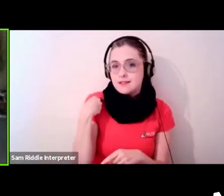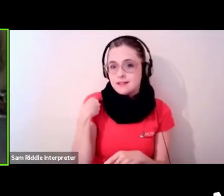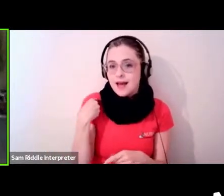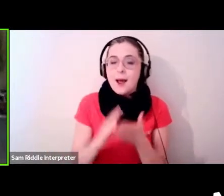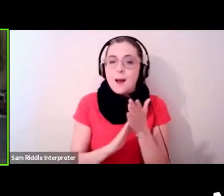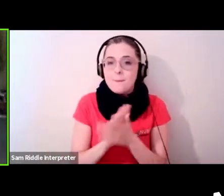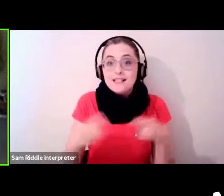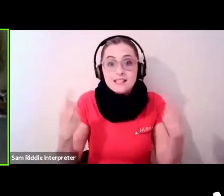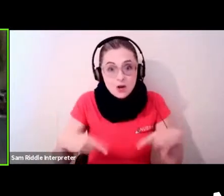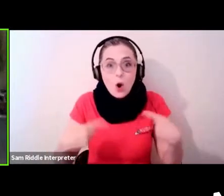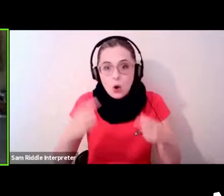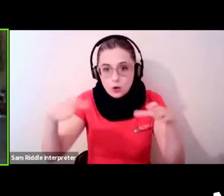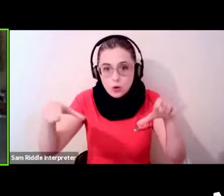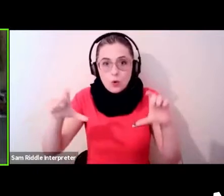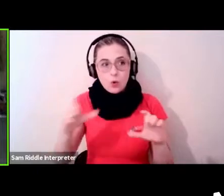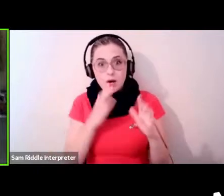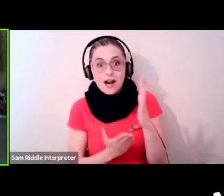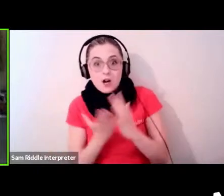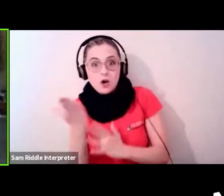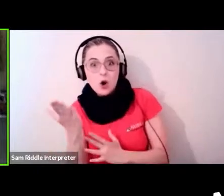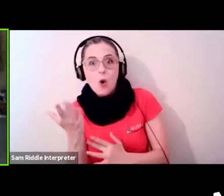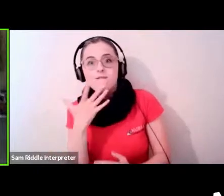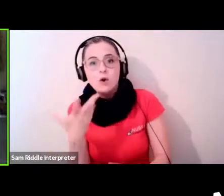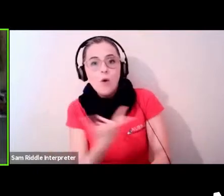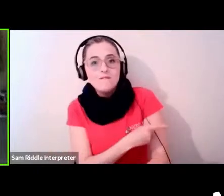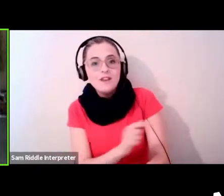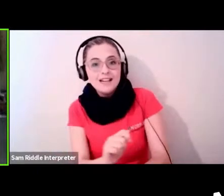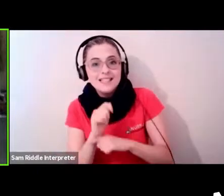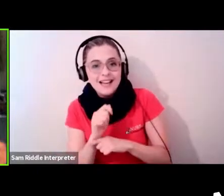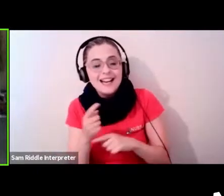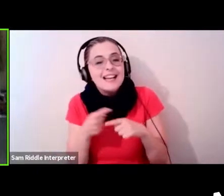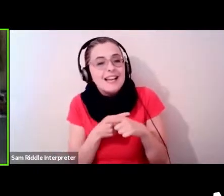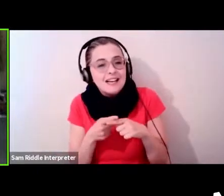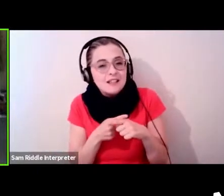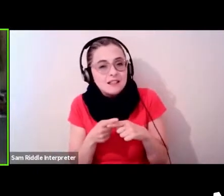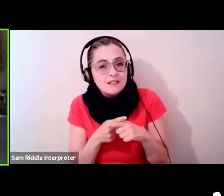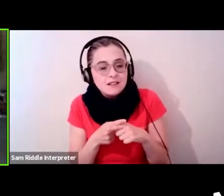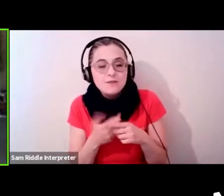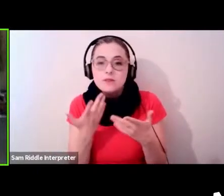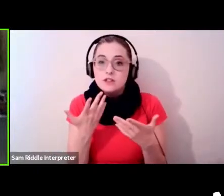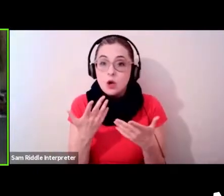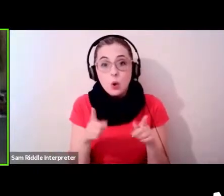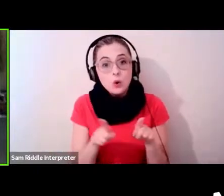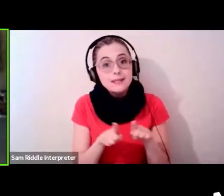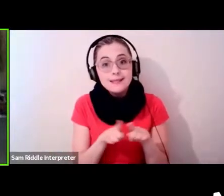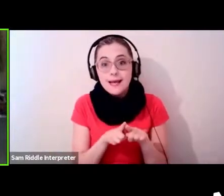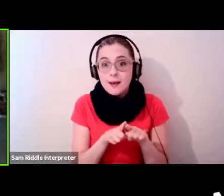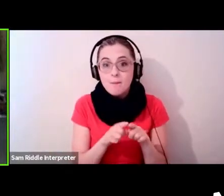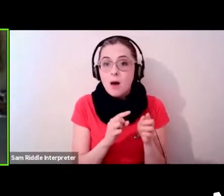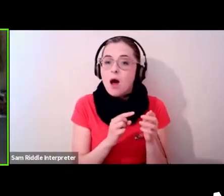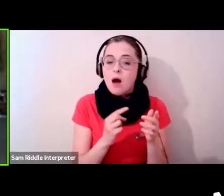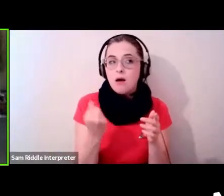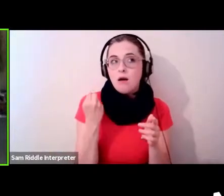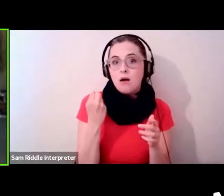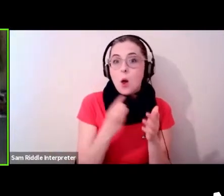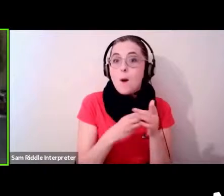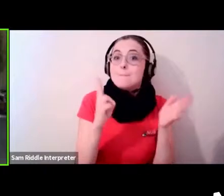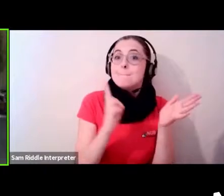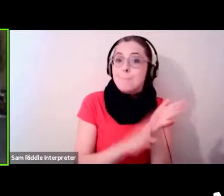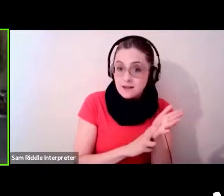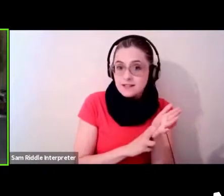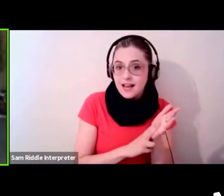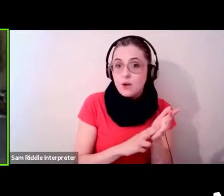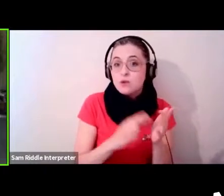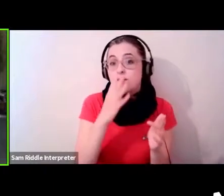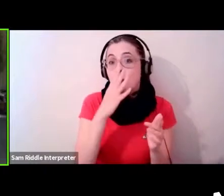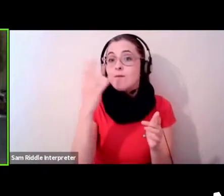now, in England at least, to go for a vaccine. We sent it to 44-year-olds on Monday when they became open. And we're also trying to